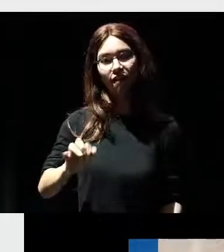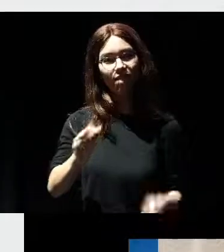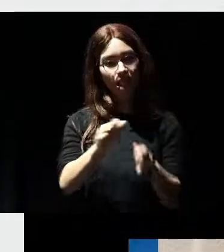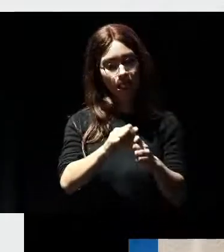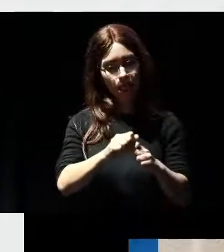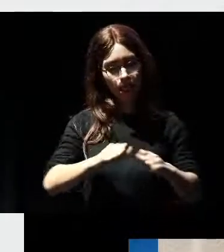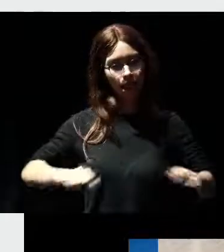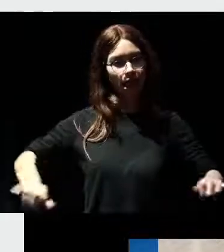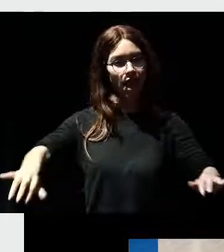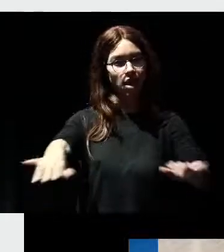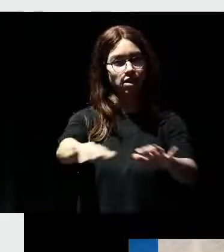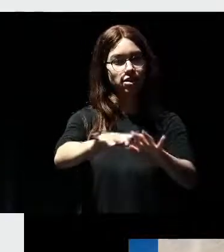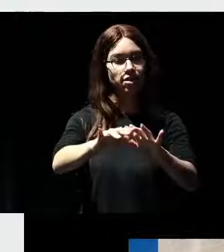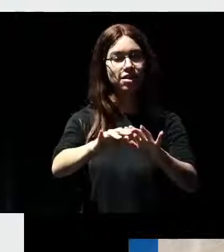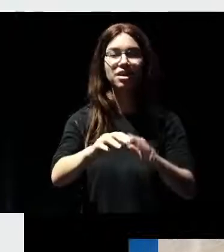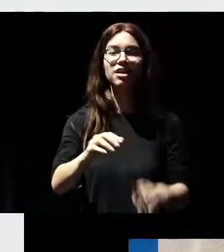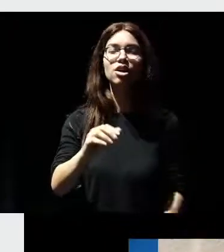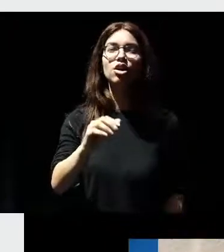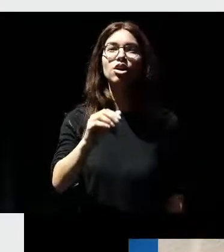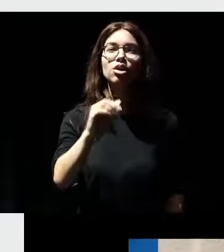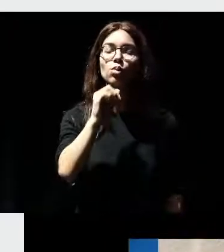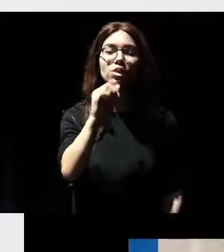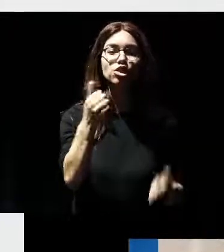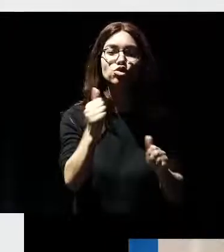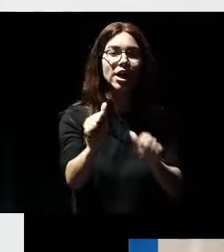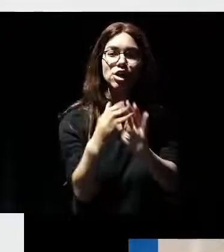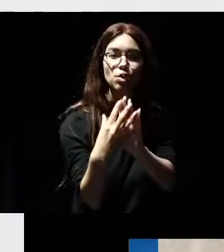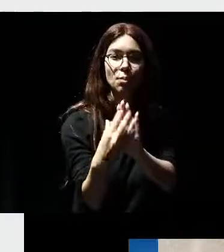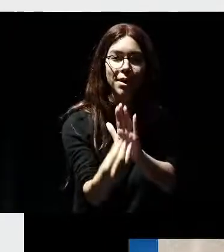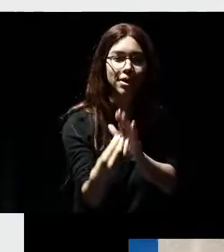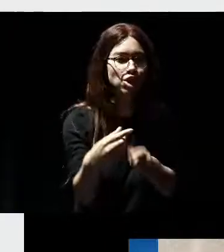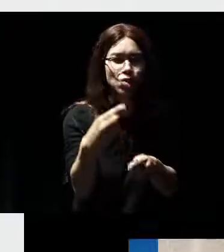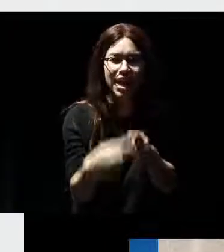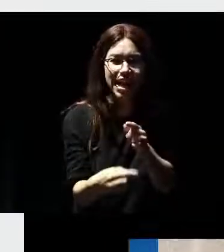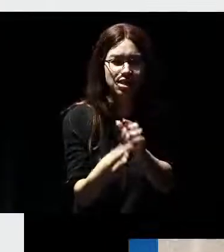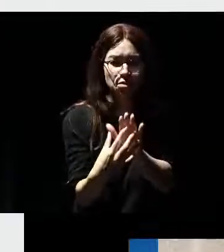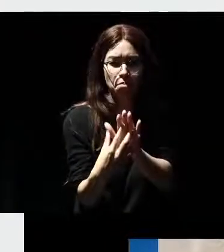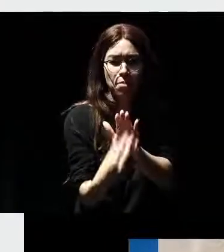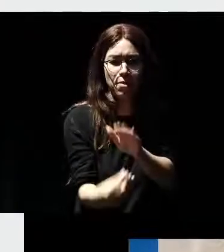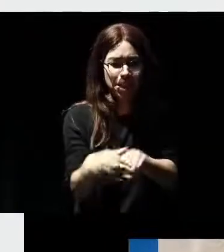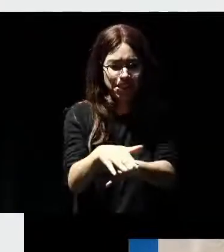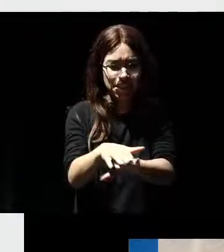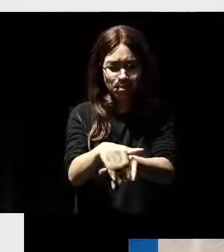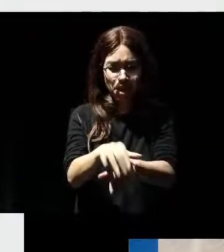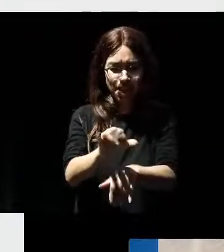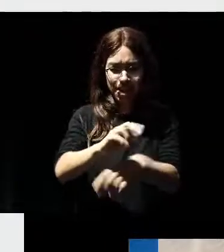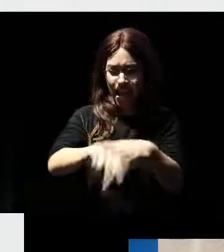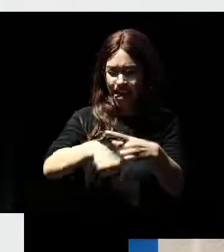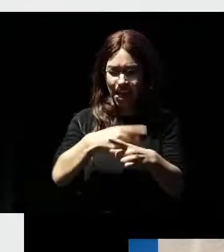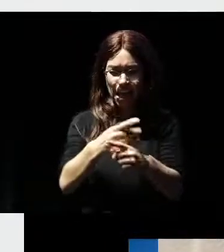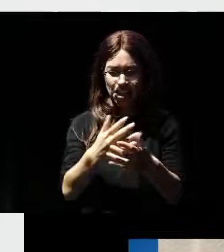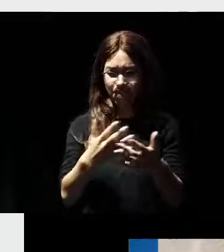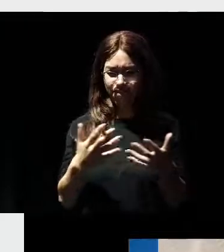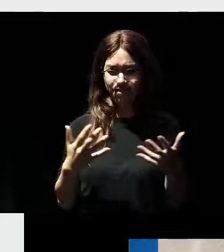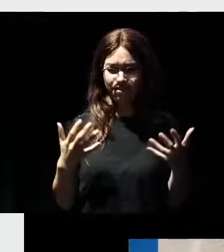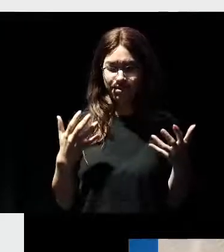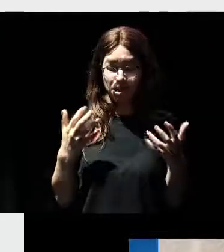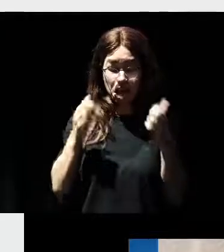it wasn't something that I was trying to mimic. I don't think you can mimic that kind of extraordinary